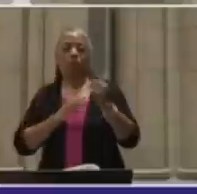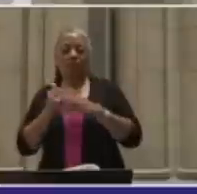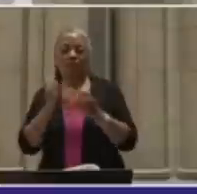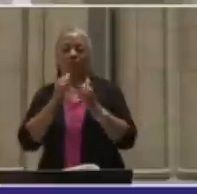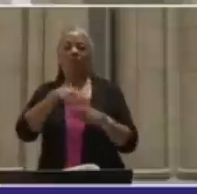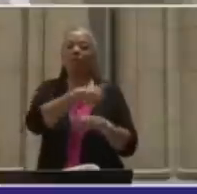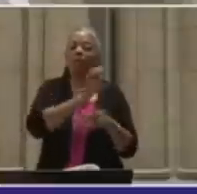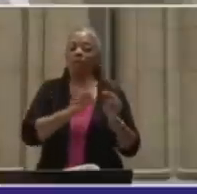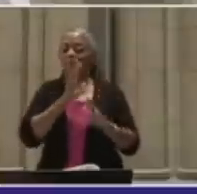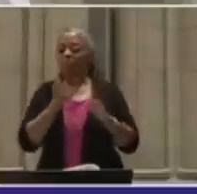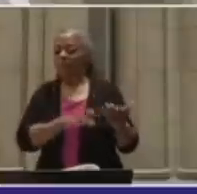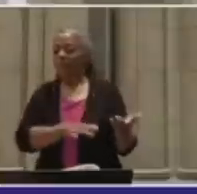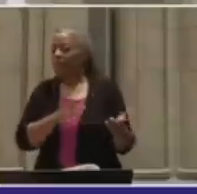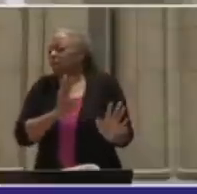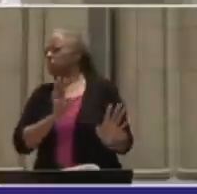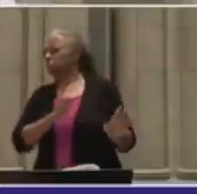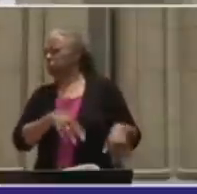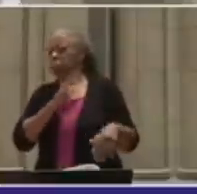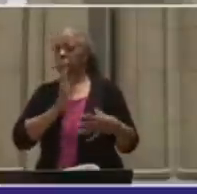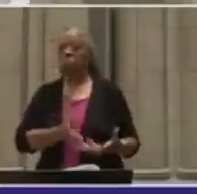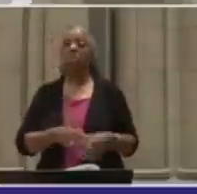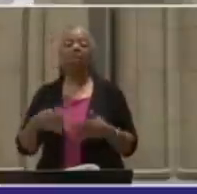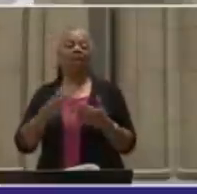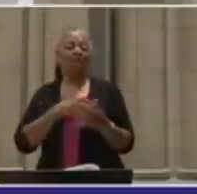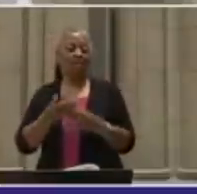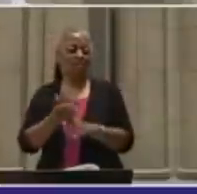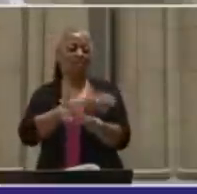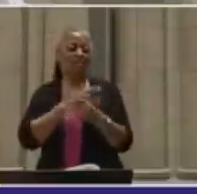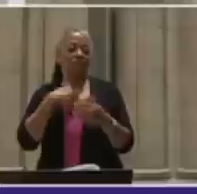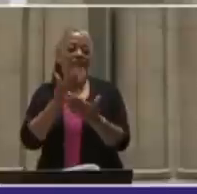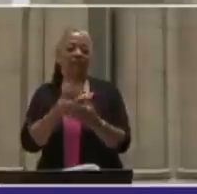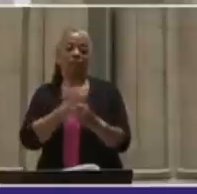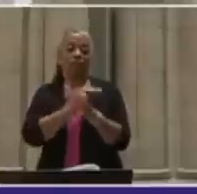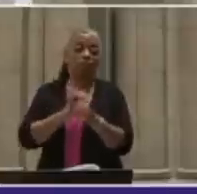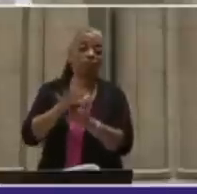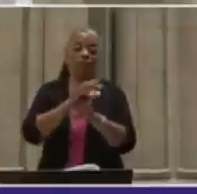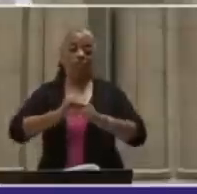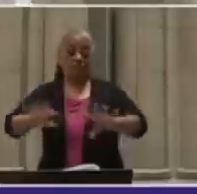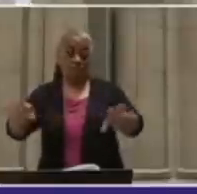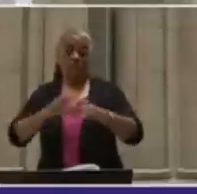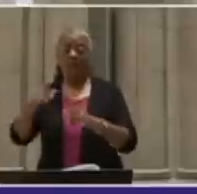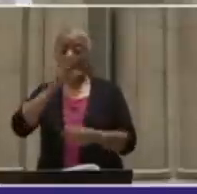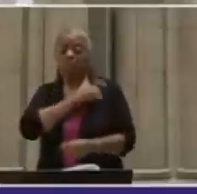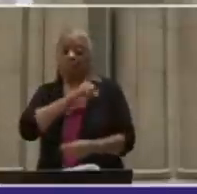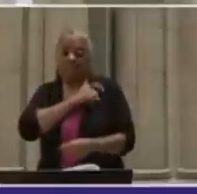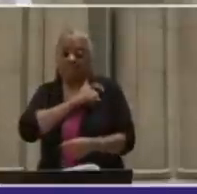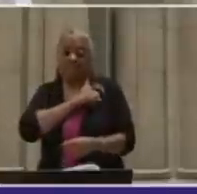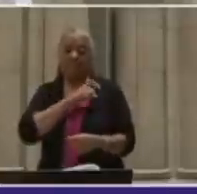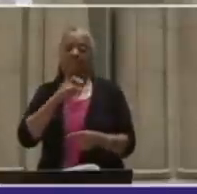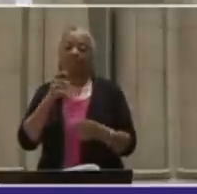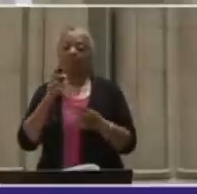people's deaths. Even before we got to COVID and police violence, there was a DM death